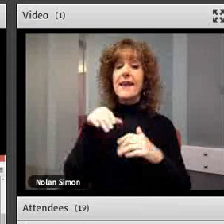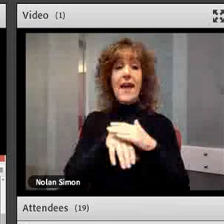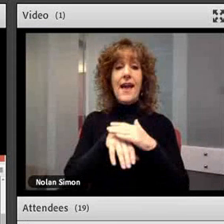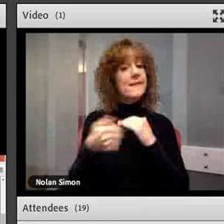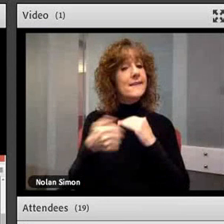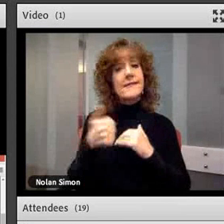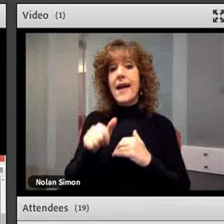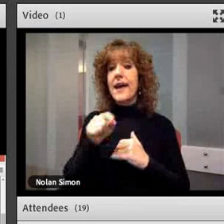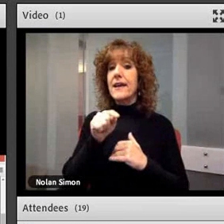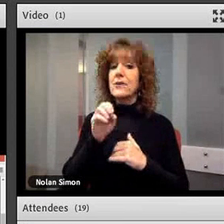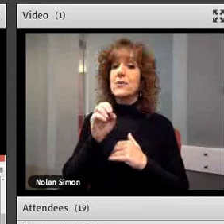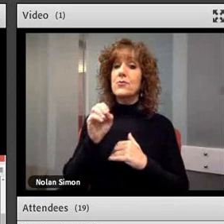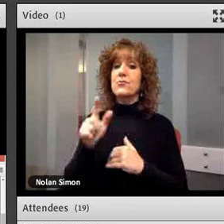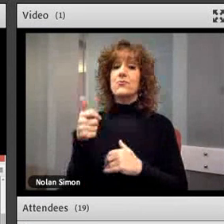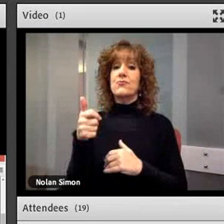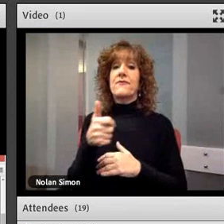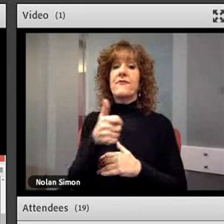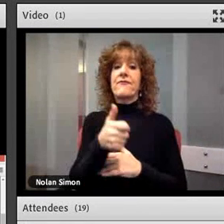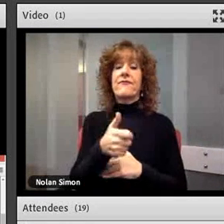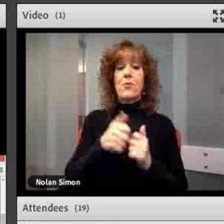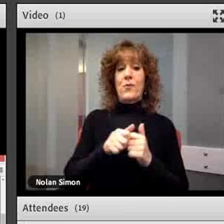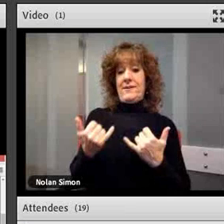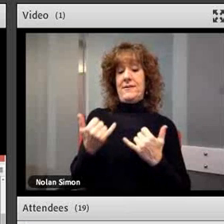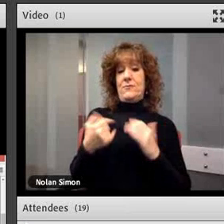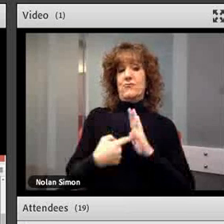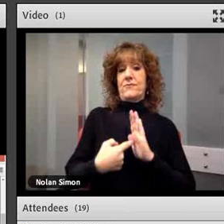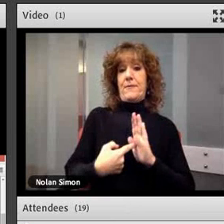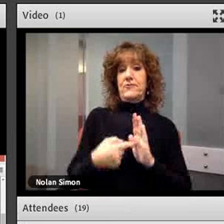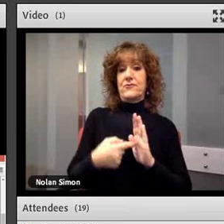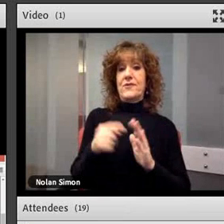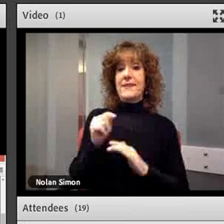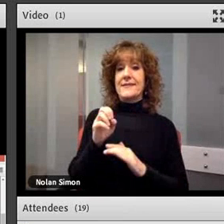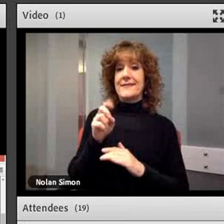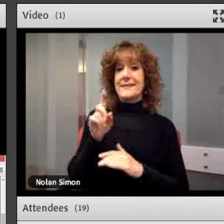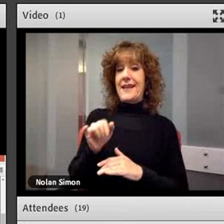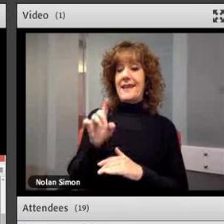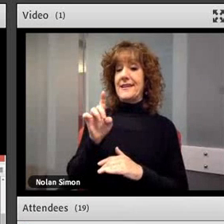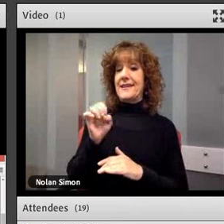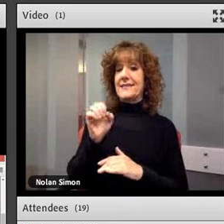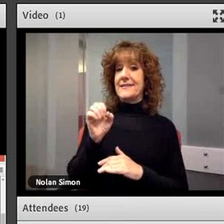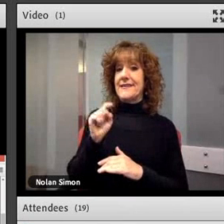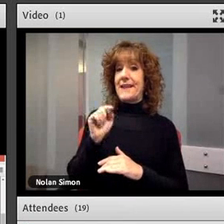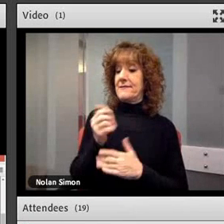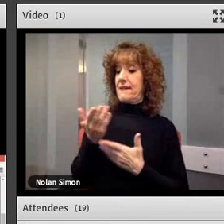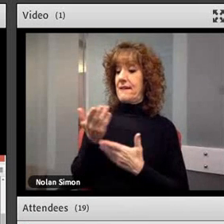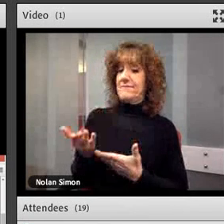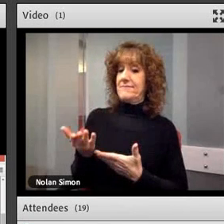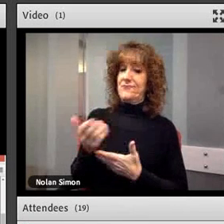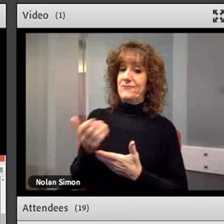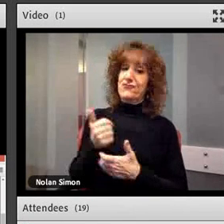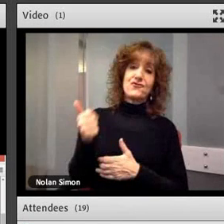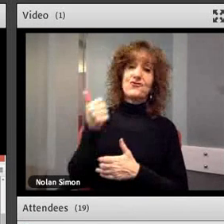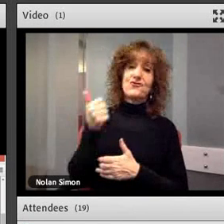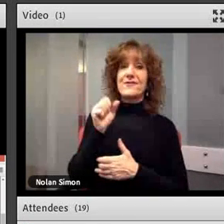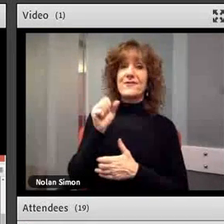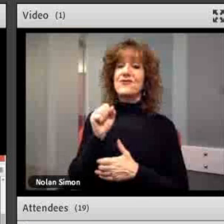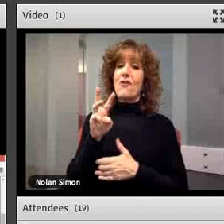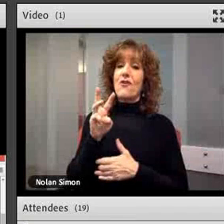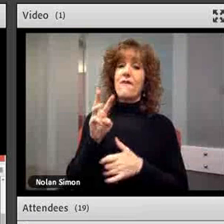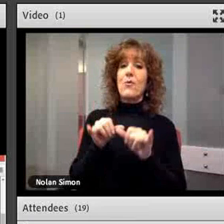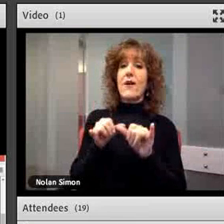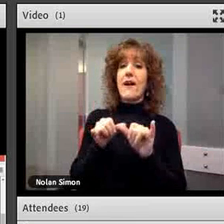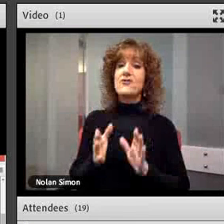For this demonstration, Teddy Desta, my chief software engineer, set